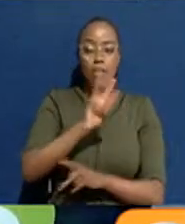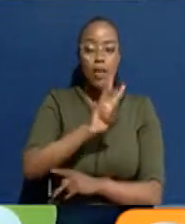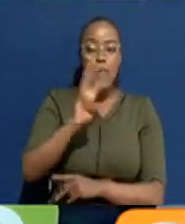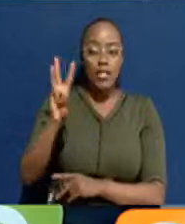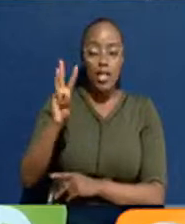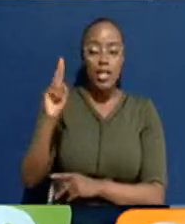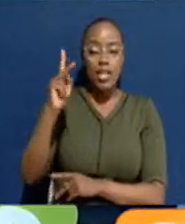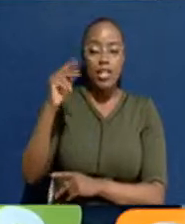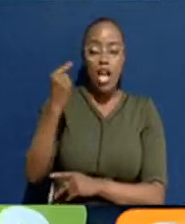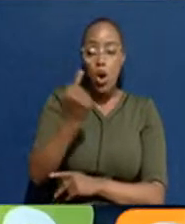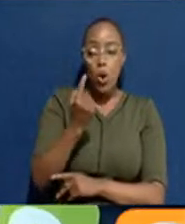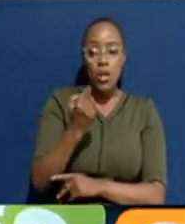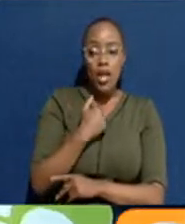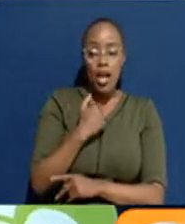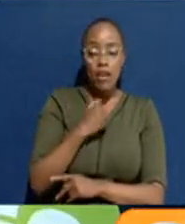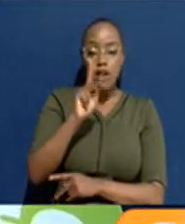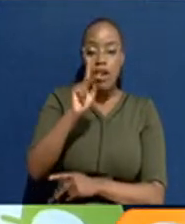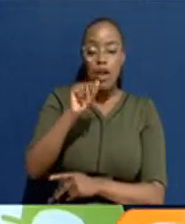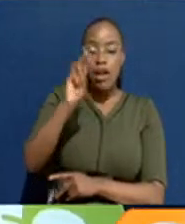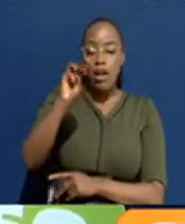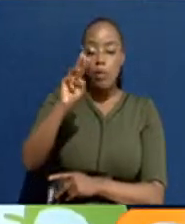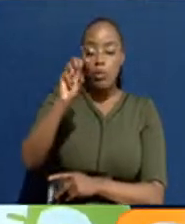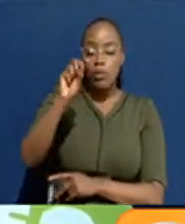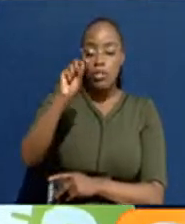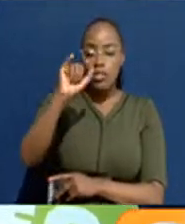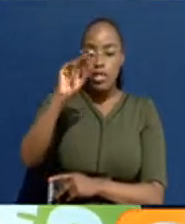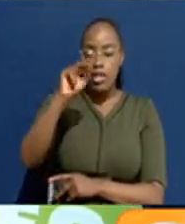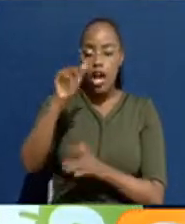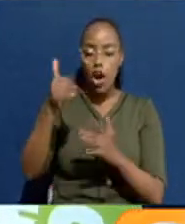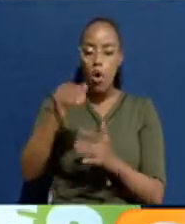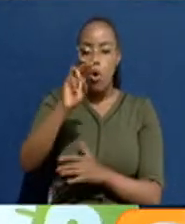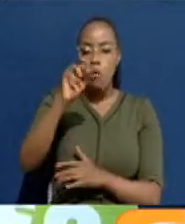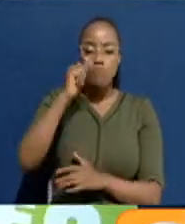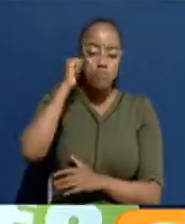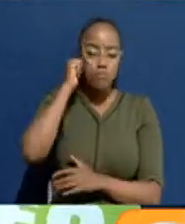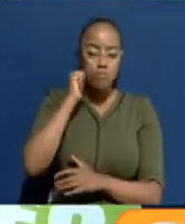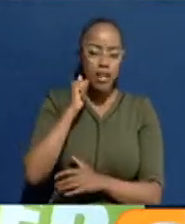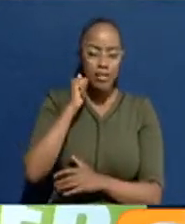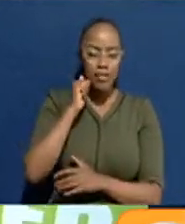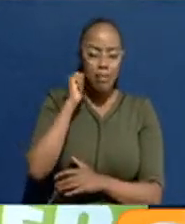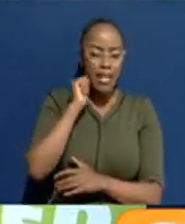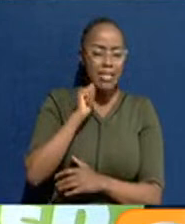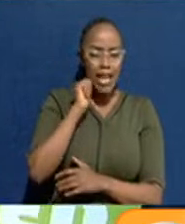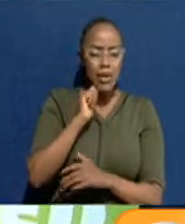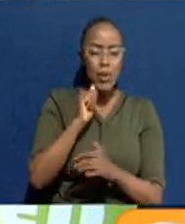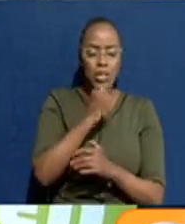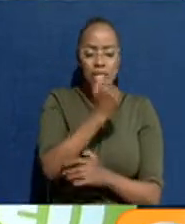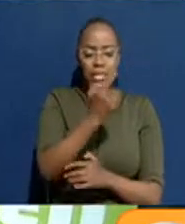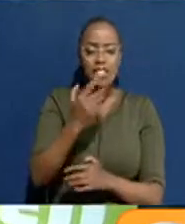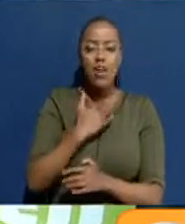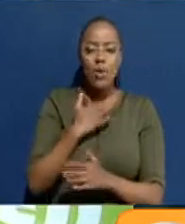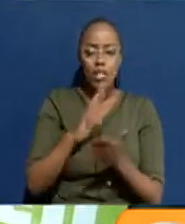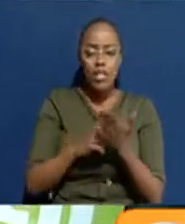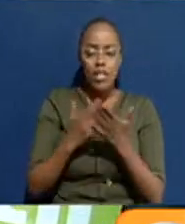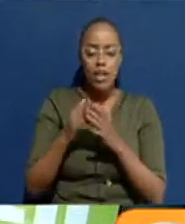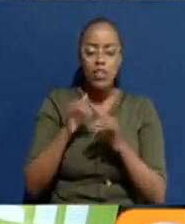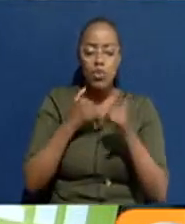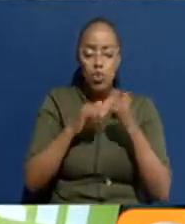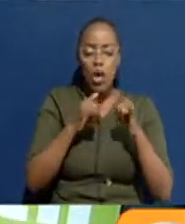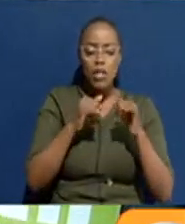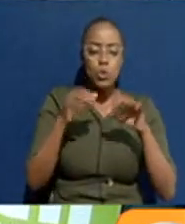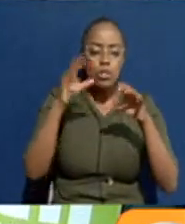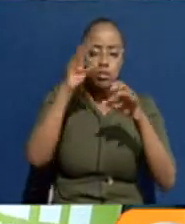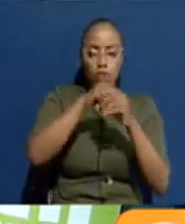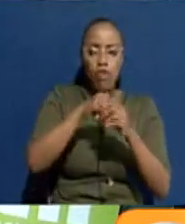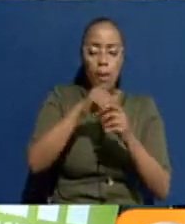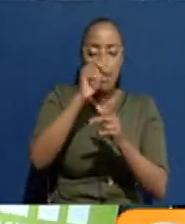will either have to be in Kamusinga or in Maseno, and it will be a resource that everyone will want to scramble and go to. So we must